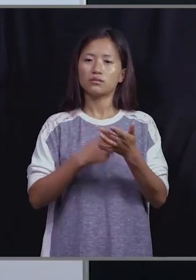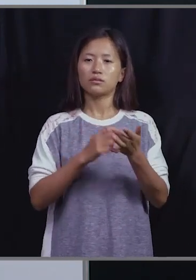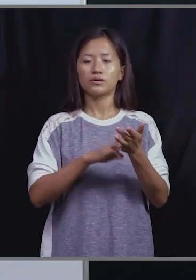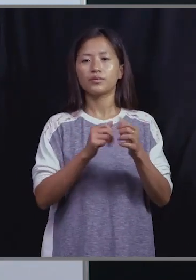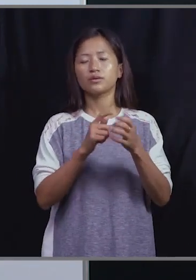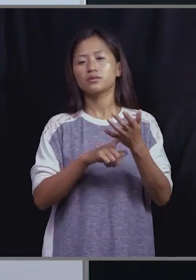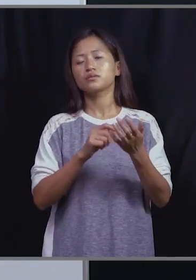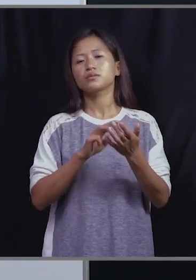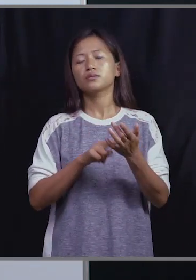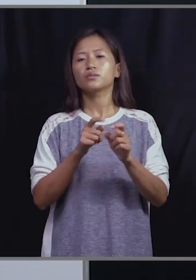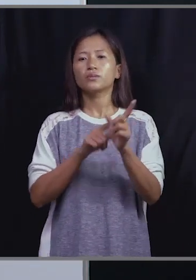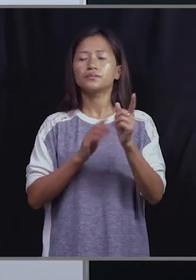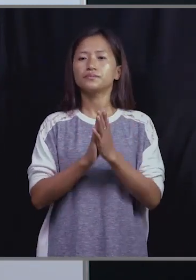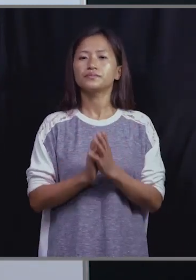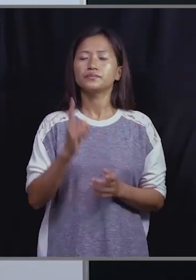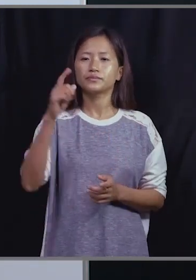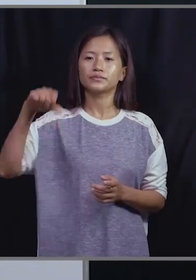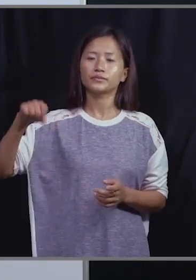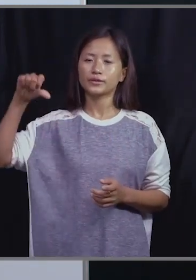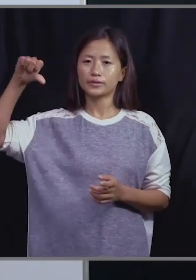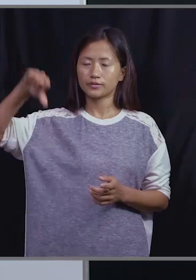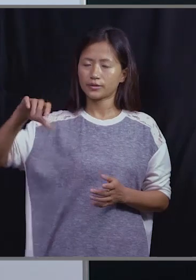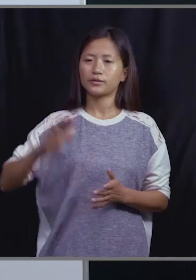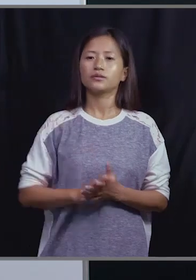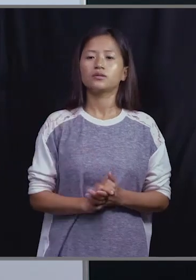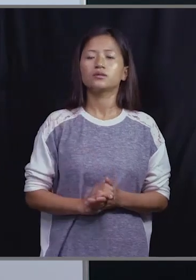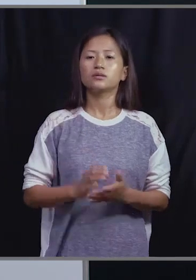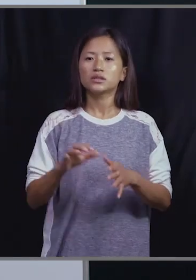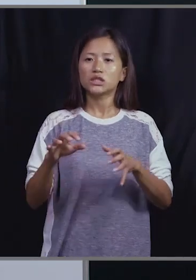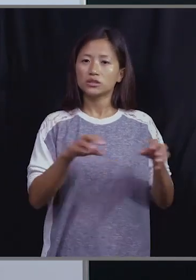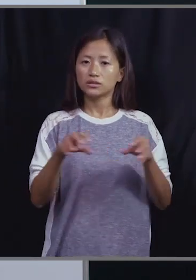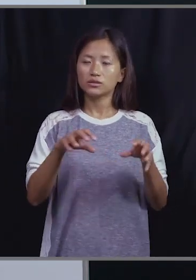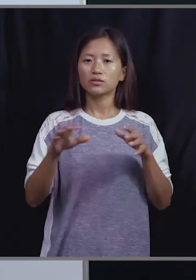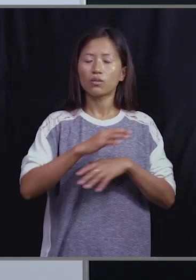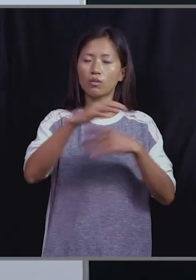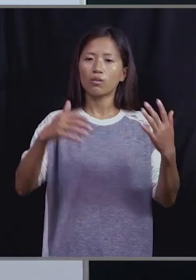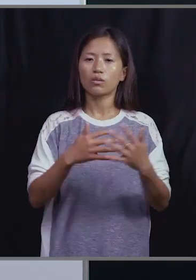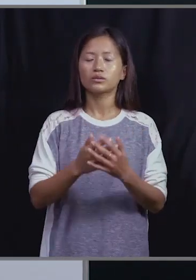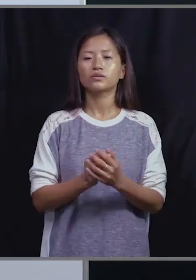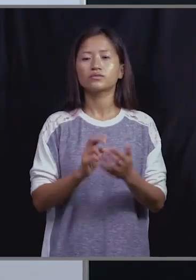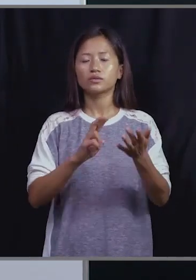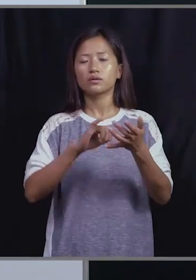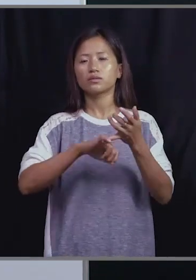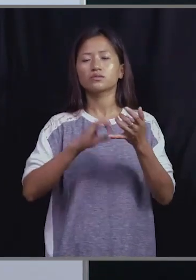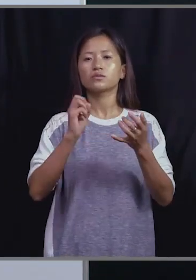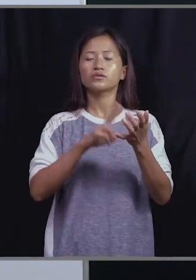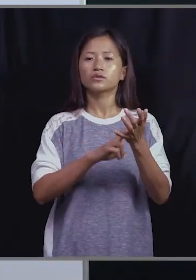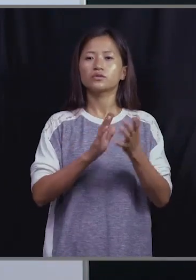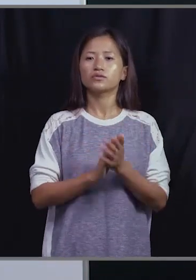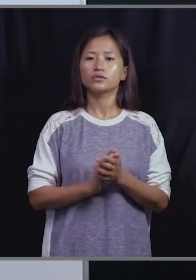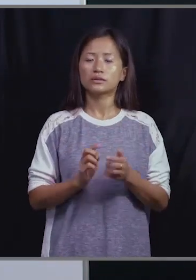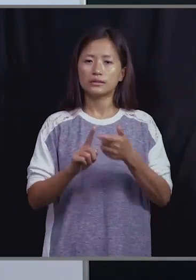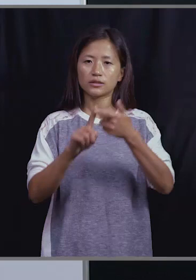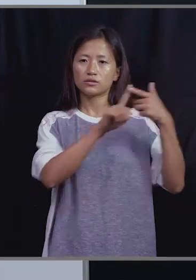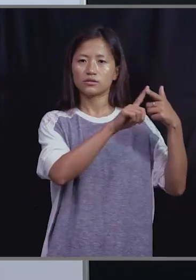in 1989. These three factors, okay, it shaken the hold of the Soviet Union, especially in the